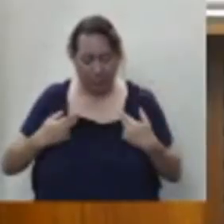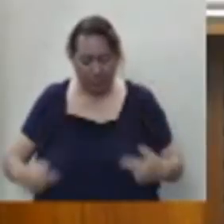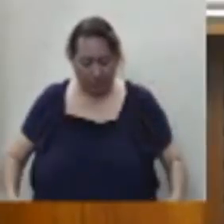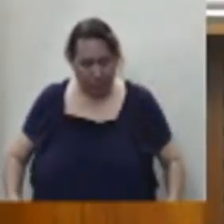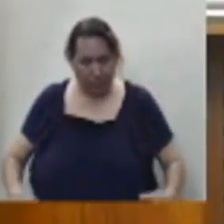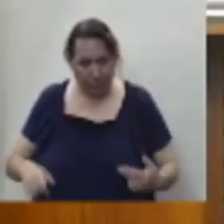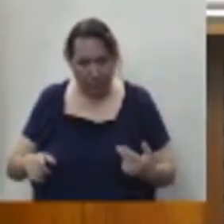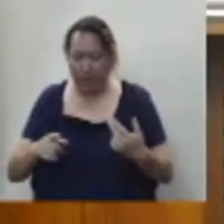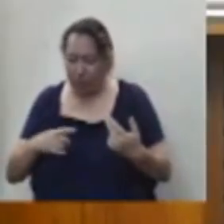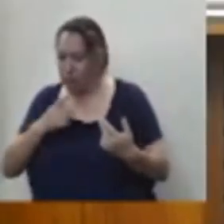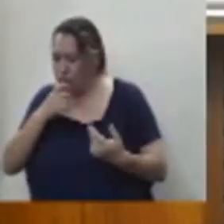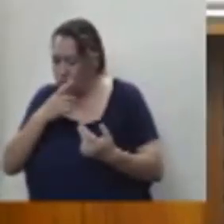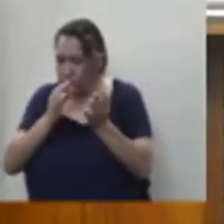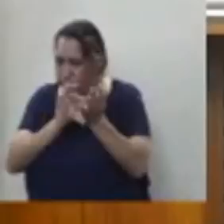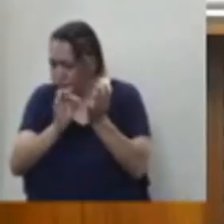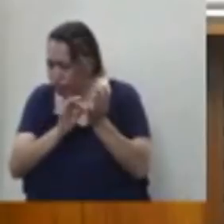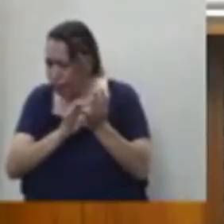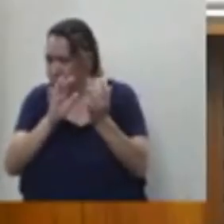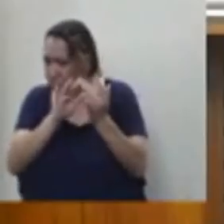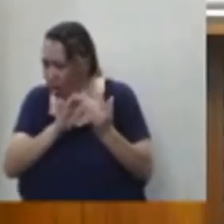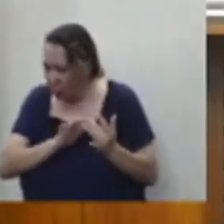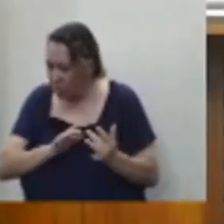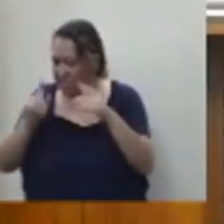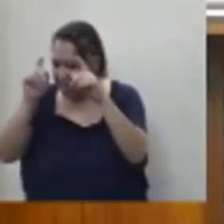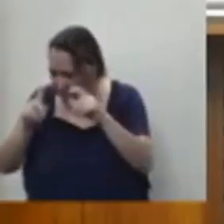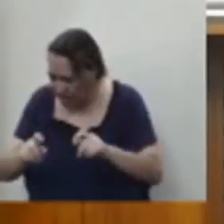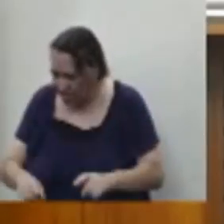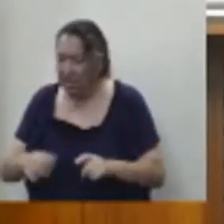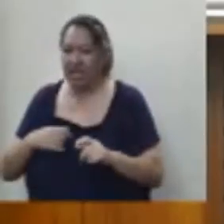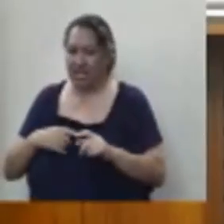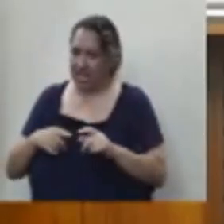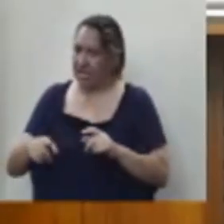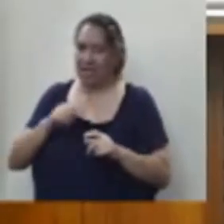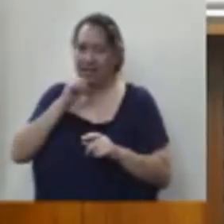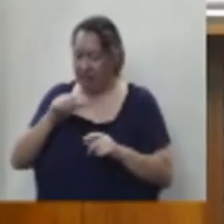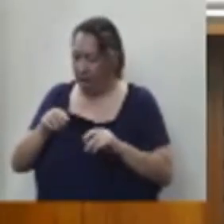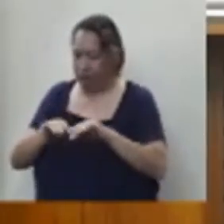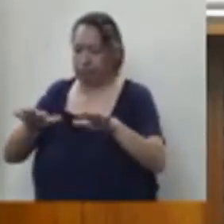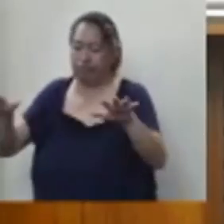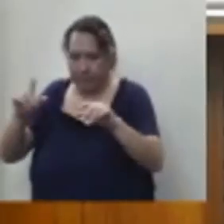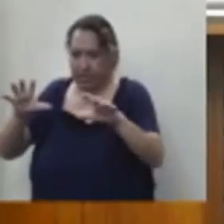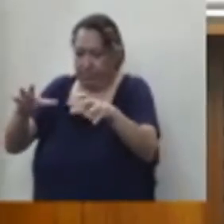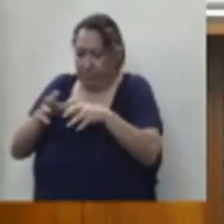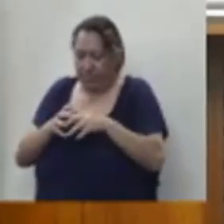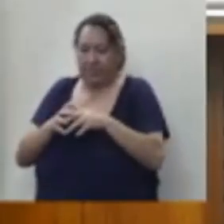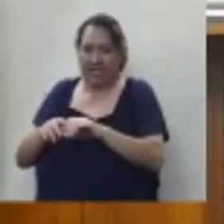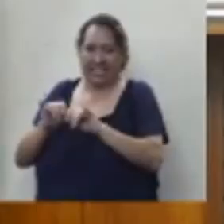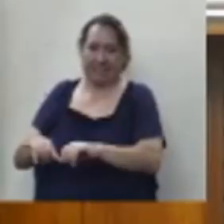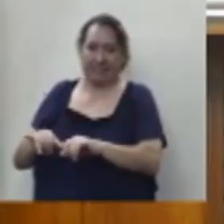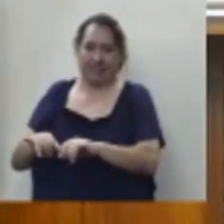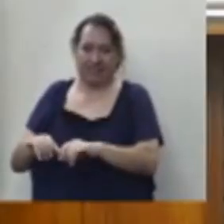get them tested, and contained the spread. Like the Archdiocese of Agutnia, the Iglesia Ni